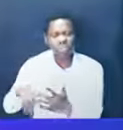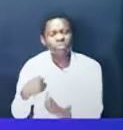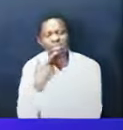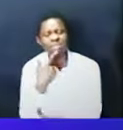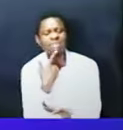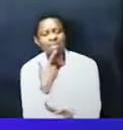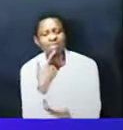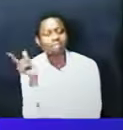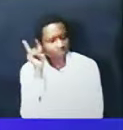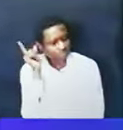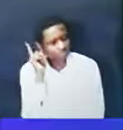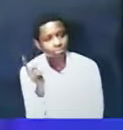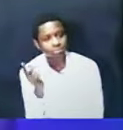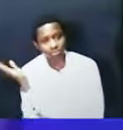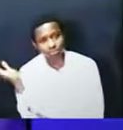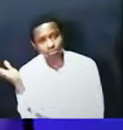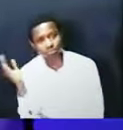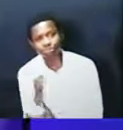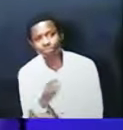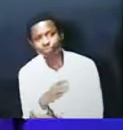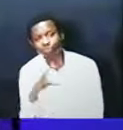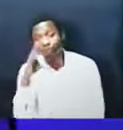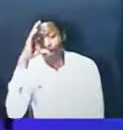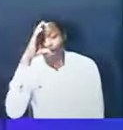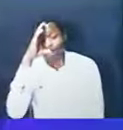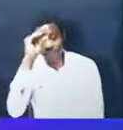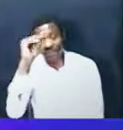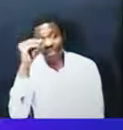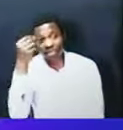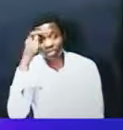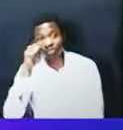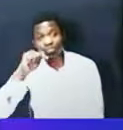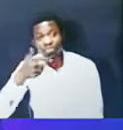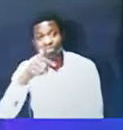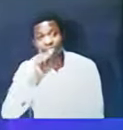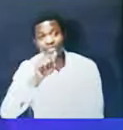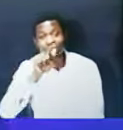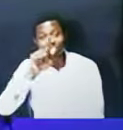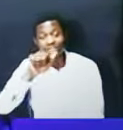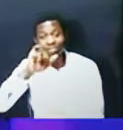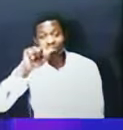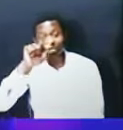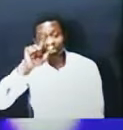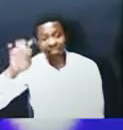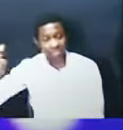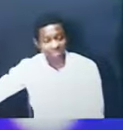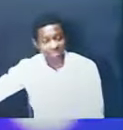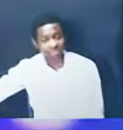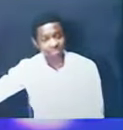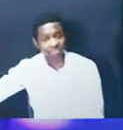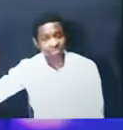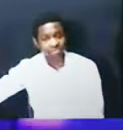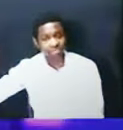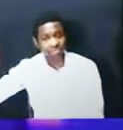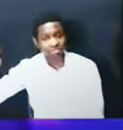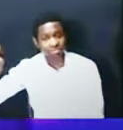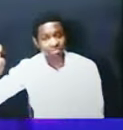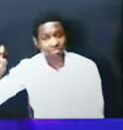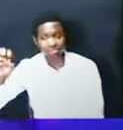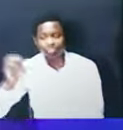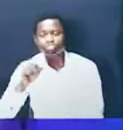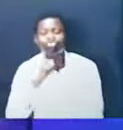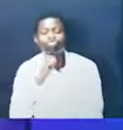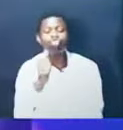going to say. Mumi ntie nsem a wokan ye. Men of Galilee. Na wokan tie won say Galilea merima. Not men